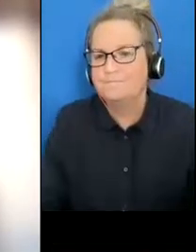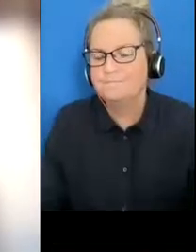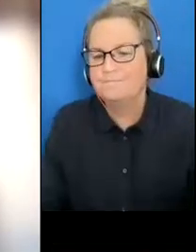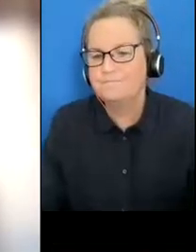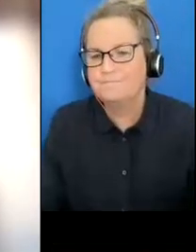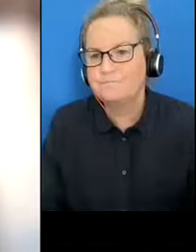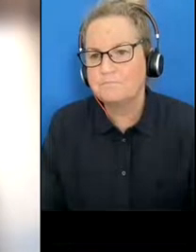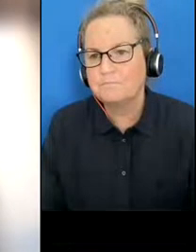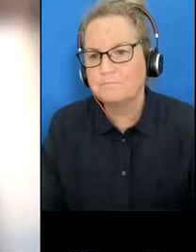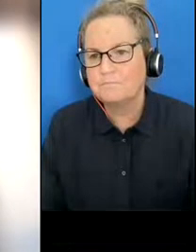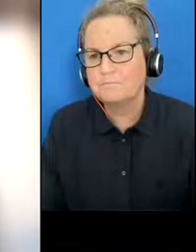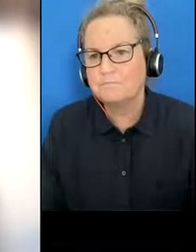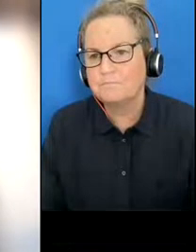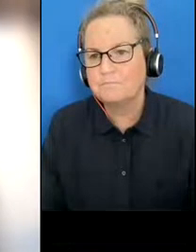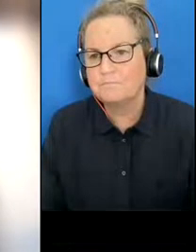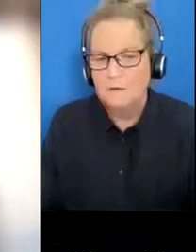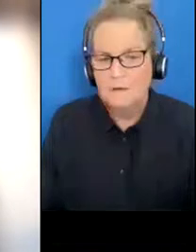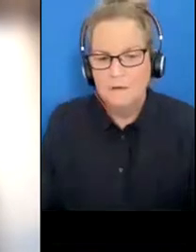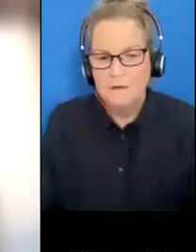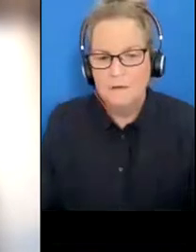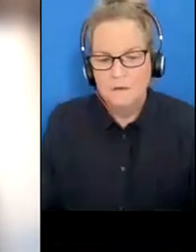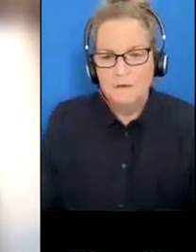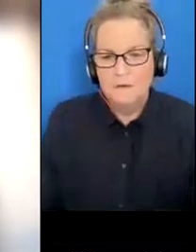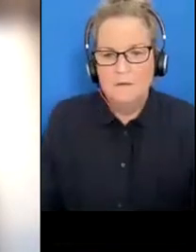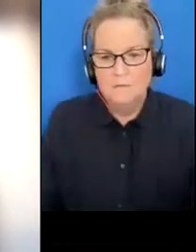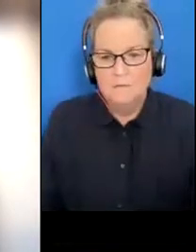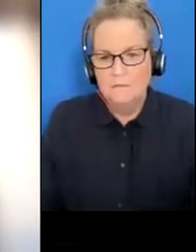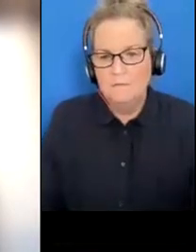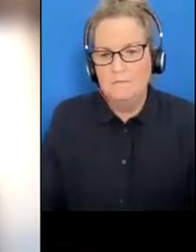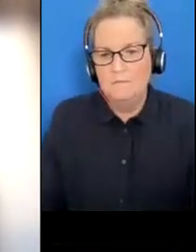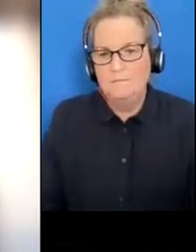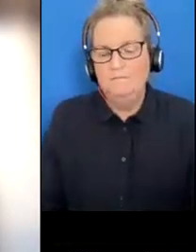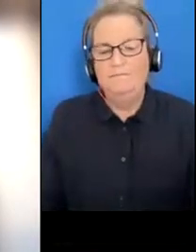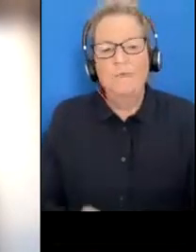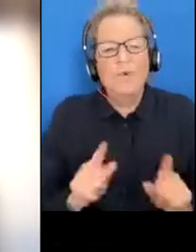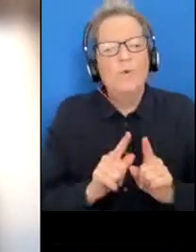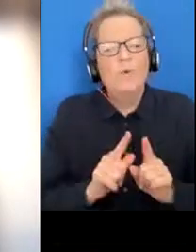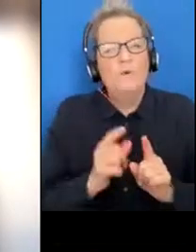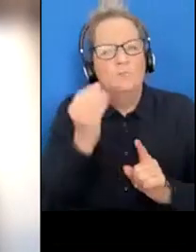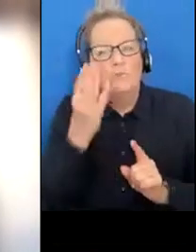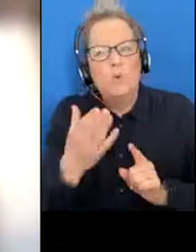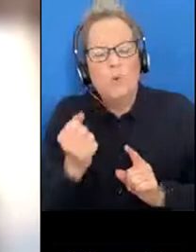we are also grateful that this project was guided by a project steering committee